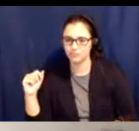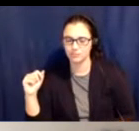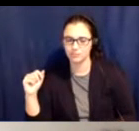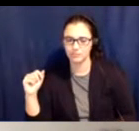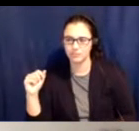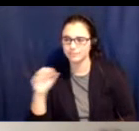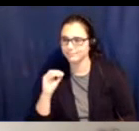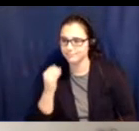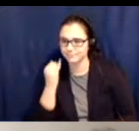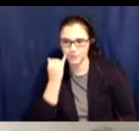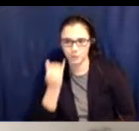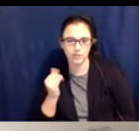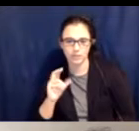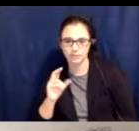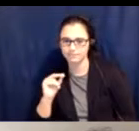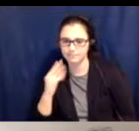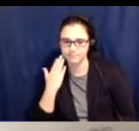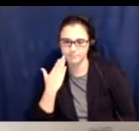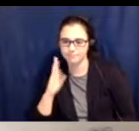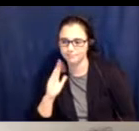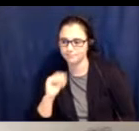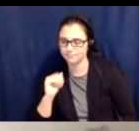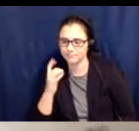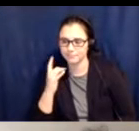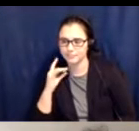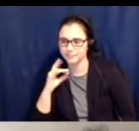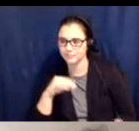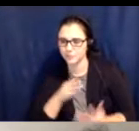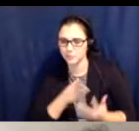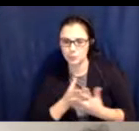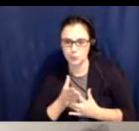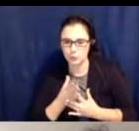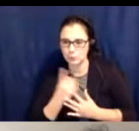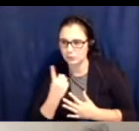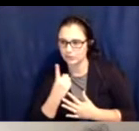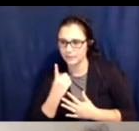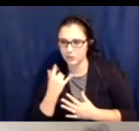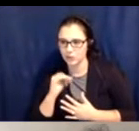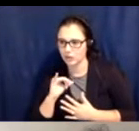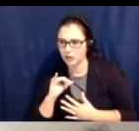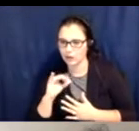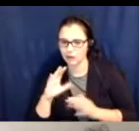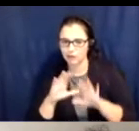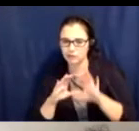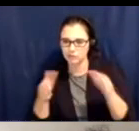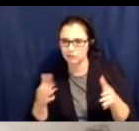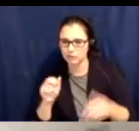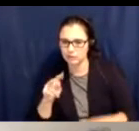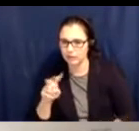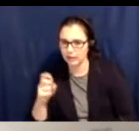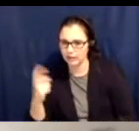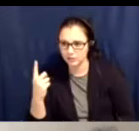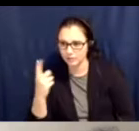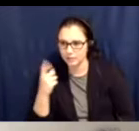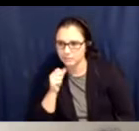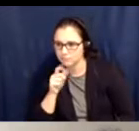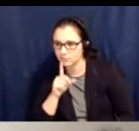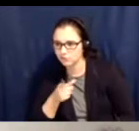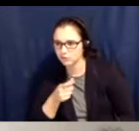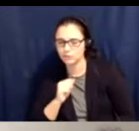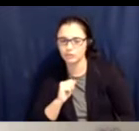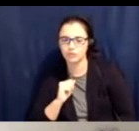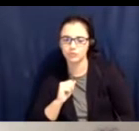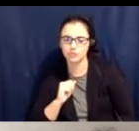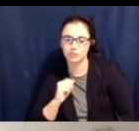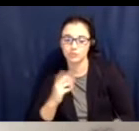have looked no like there was, idea. yeah, some light streaming through it looked like a cavern or something, although who knows, it could have been Oh, something yes. entirely